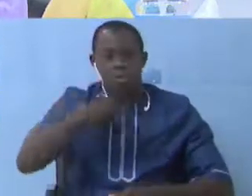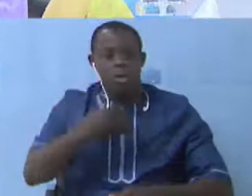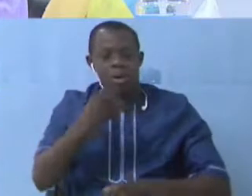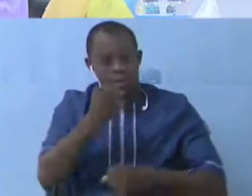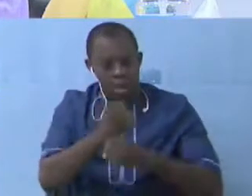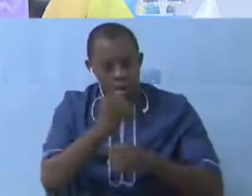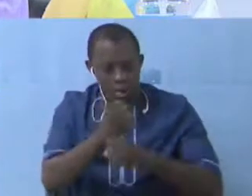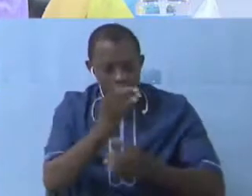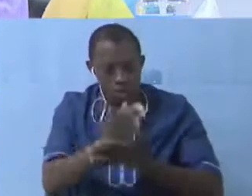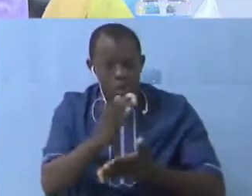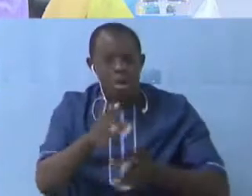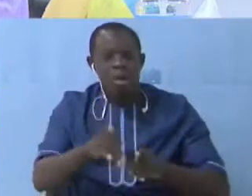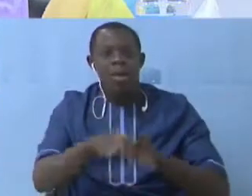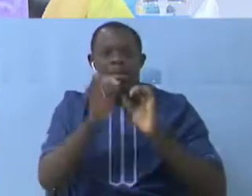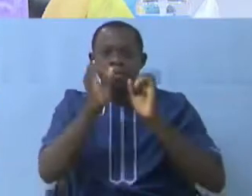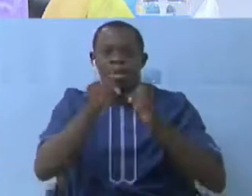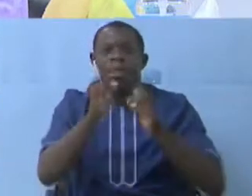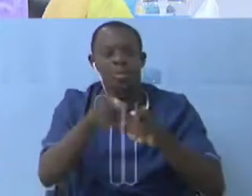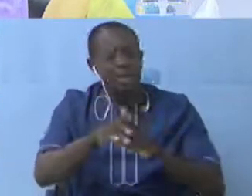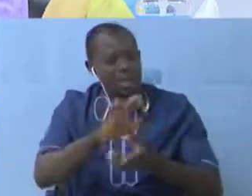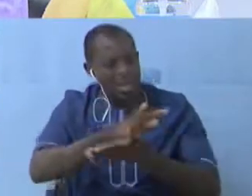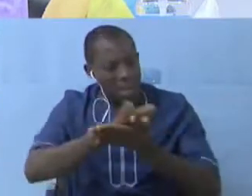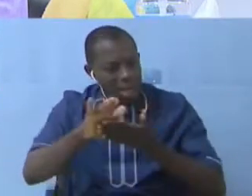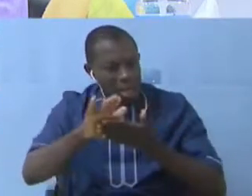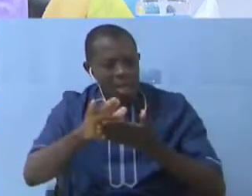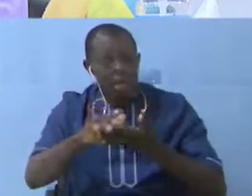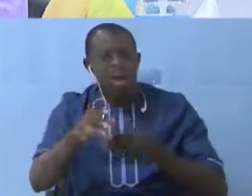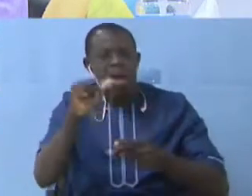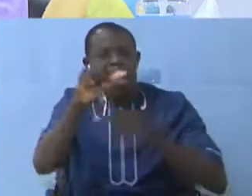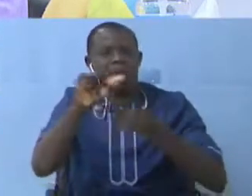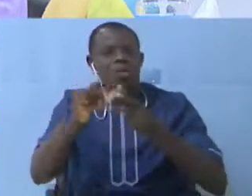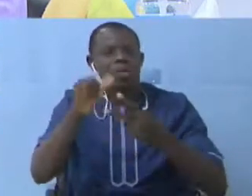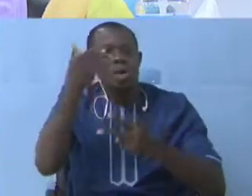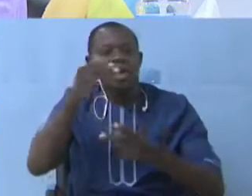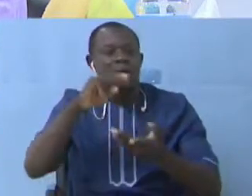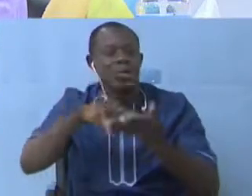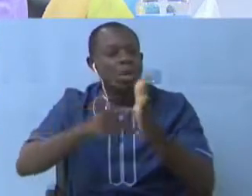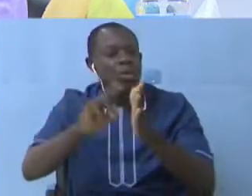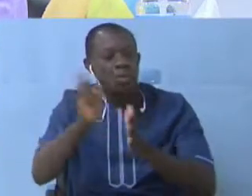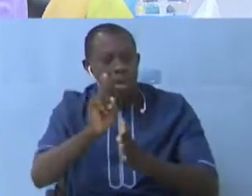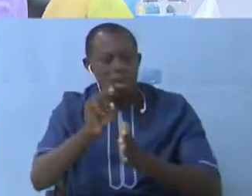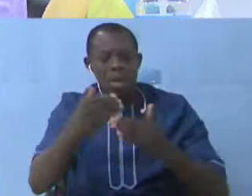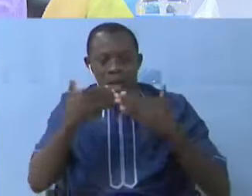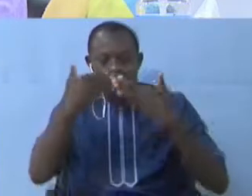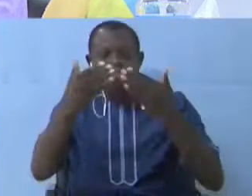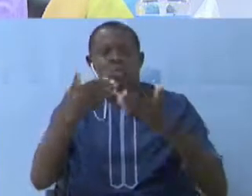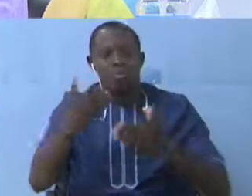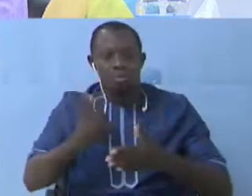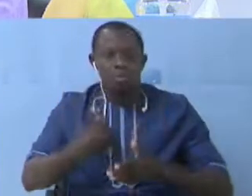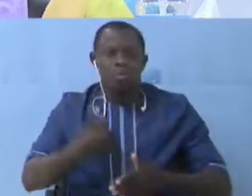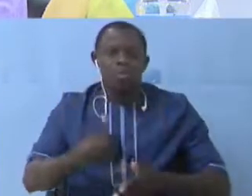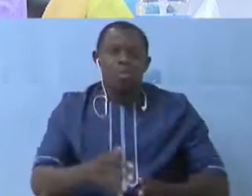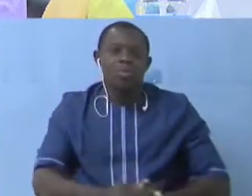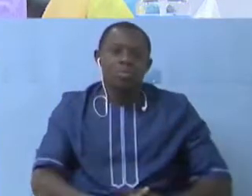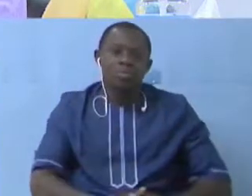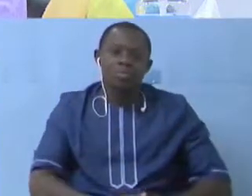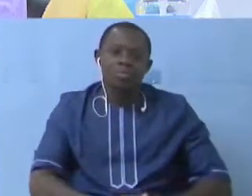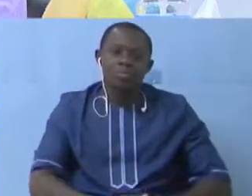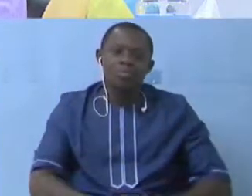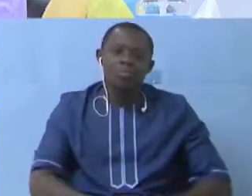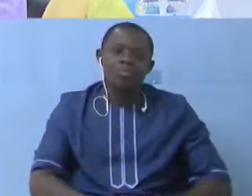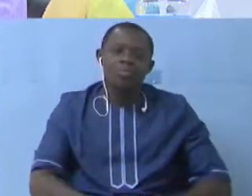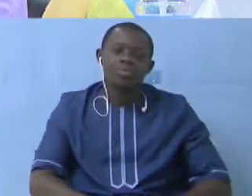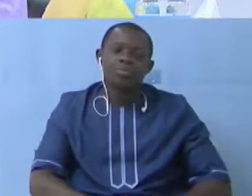the meaning of Article 9. Foo xam ne nag dal di dañ fa amoon nag ngir leeral li nga xam ne mu ngi dëppoo ak Article 9.